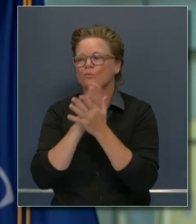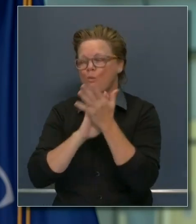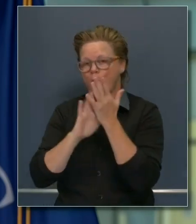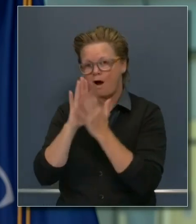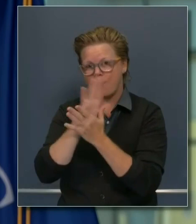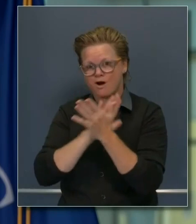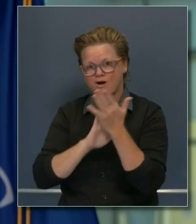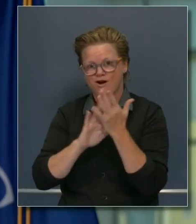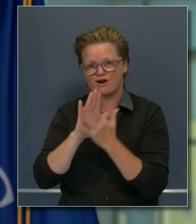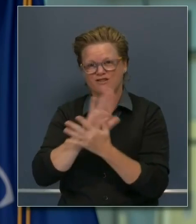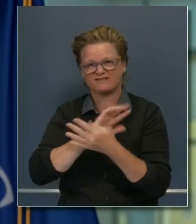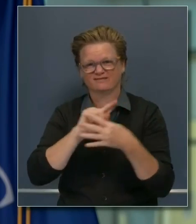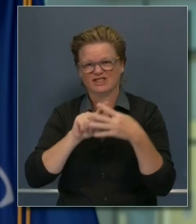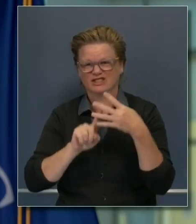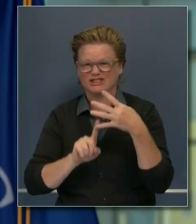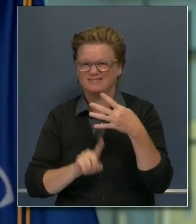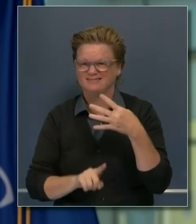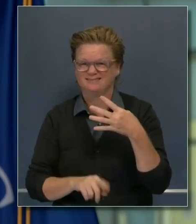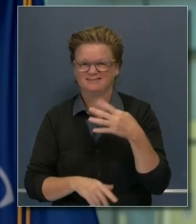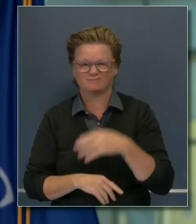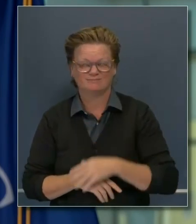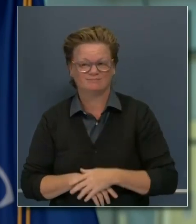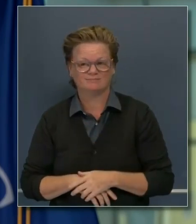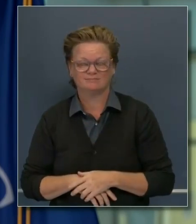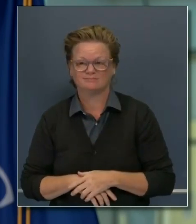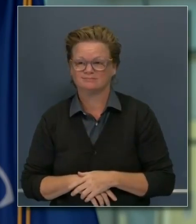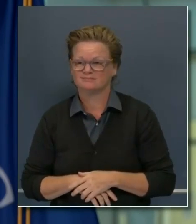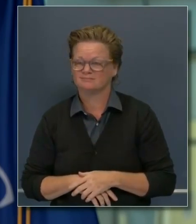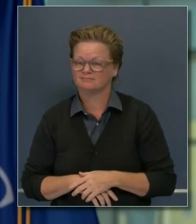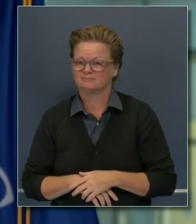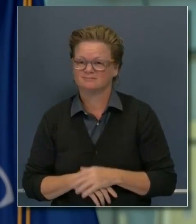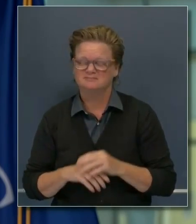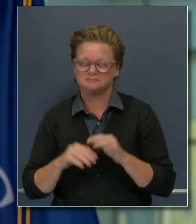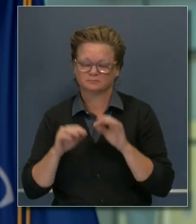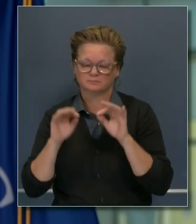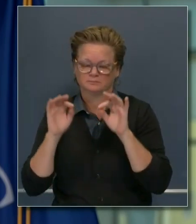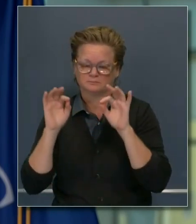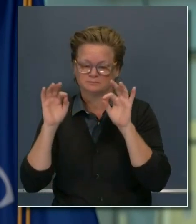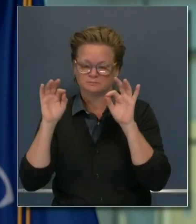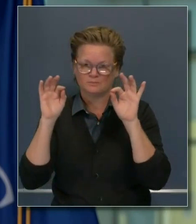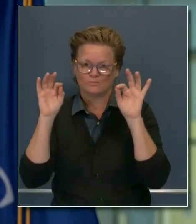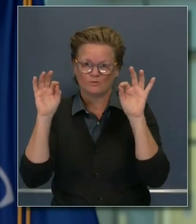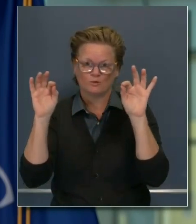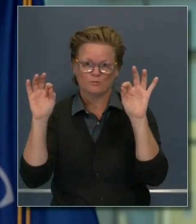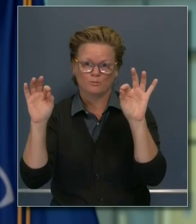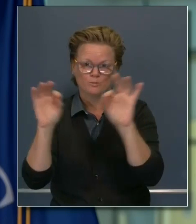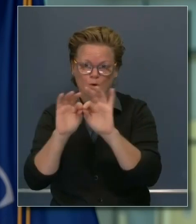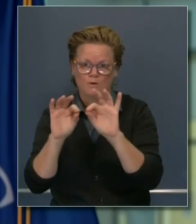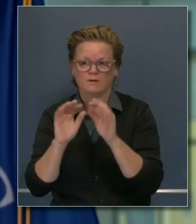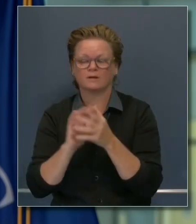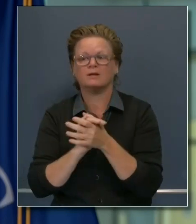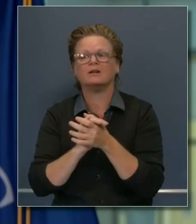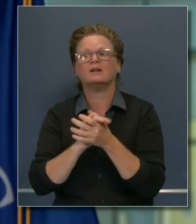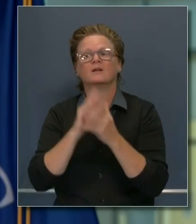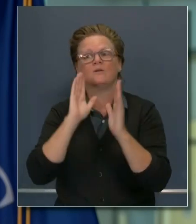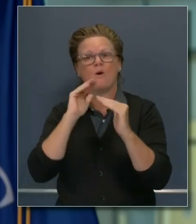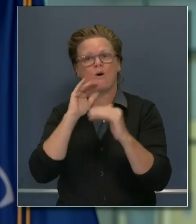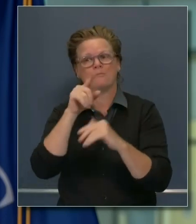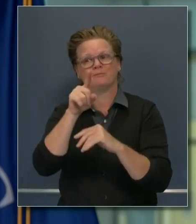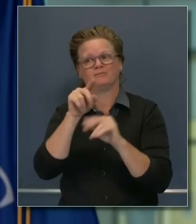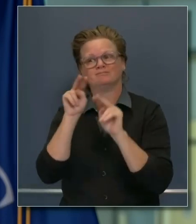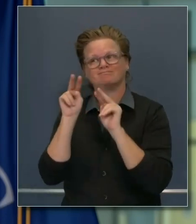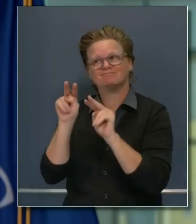to minimize mixing, and that's foundationally a message I hope you've been seeing pretty consistently with the PSAs that we are putting